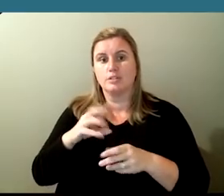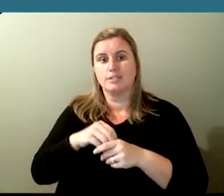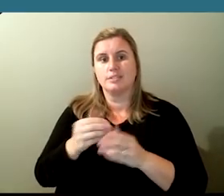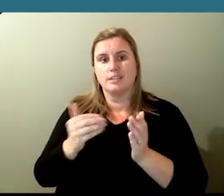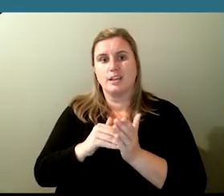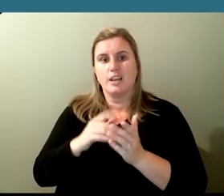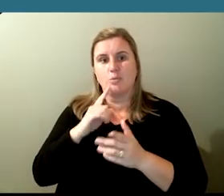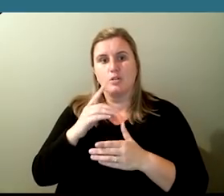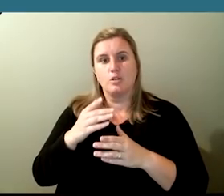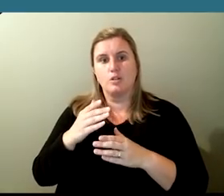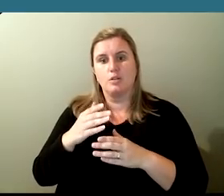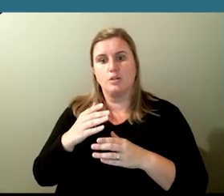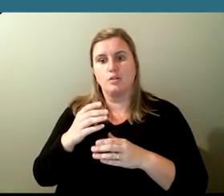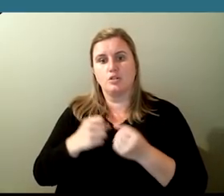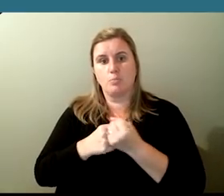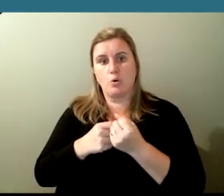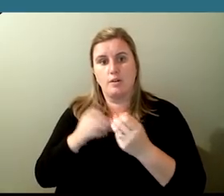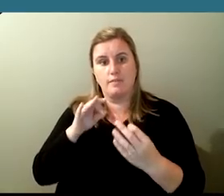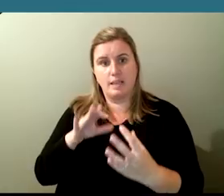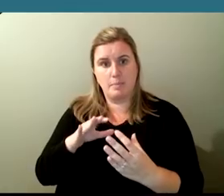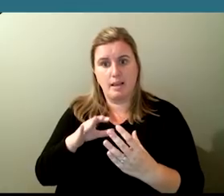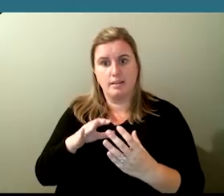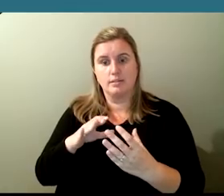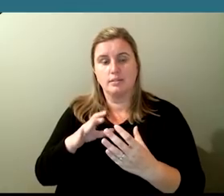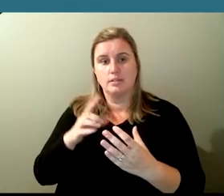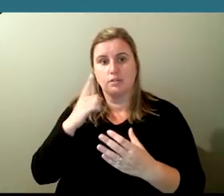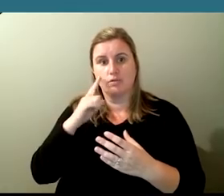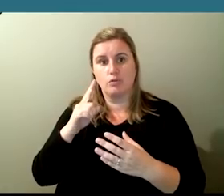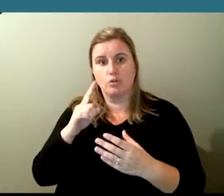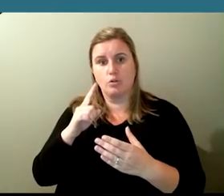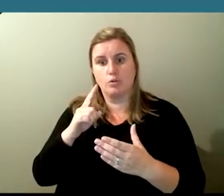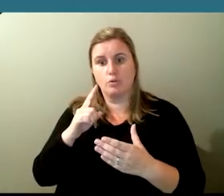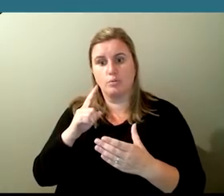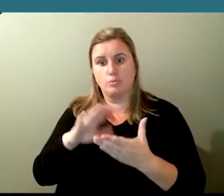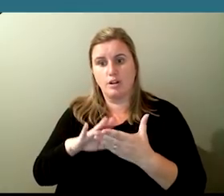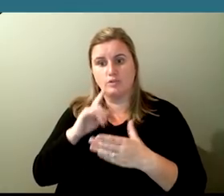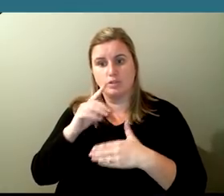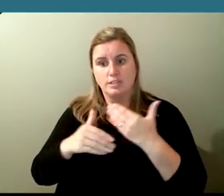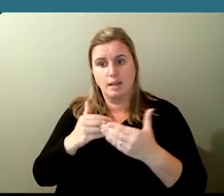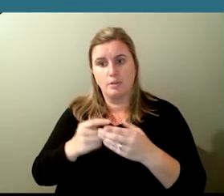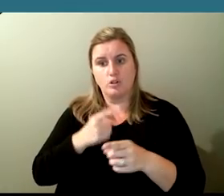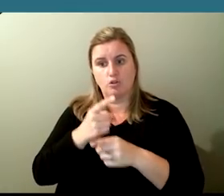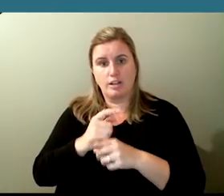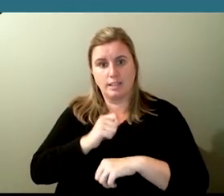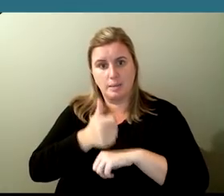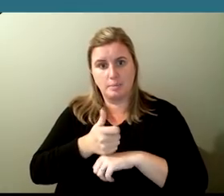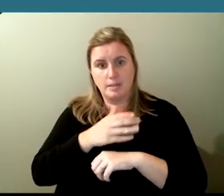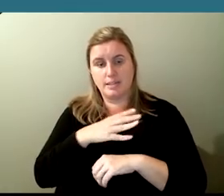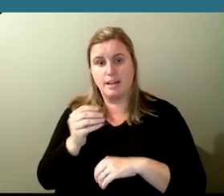the provision of supportive feedback and praise for steps correctly implemented, as well